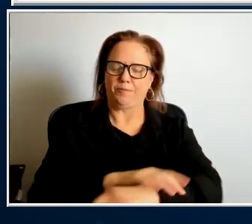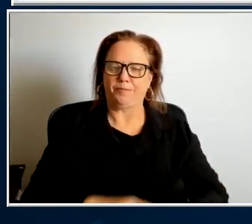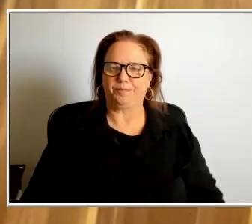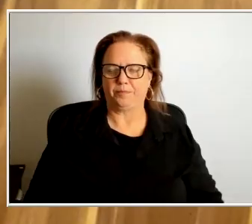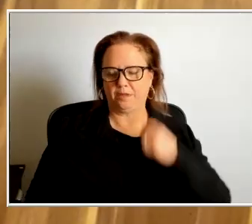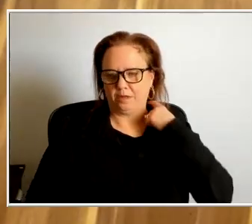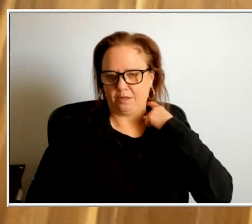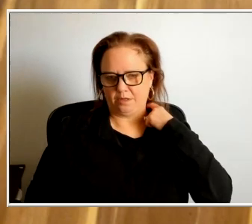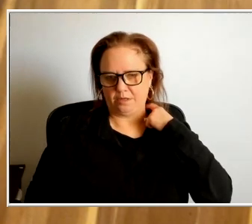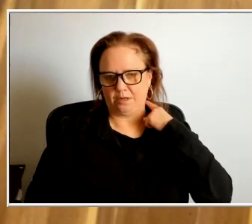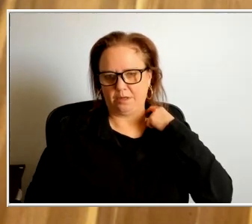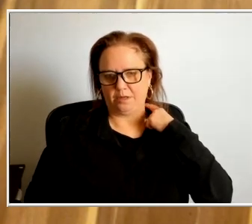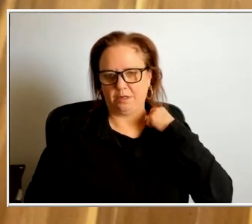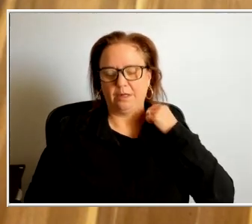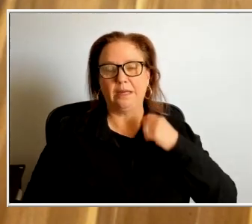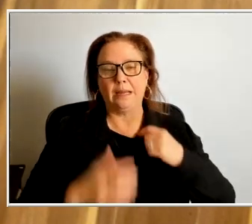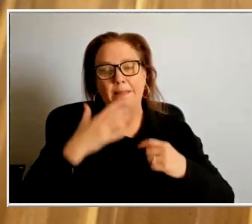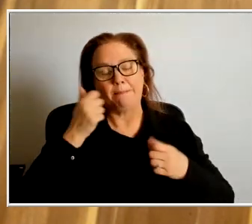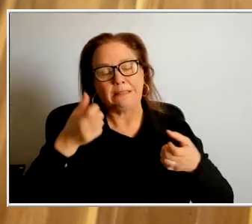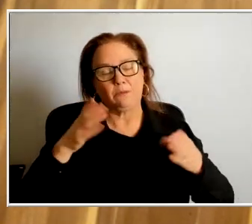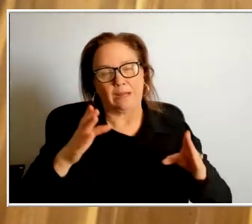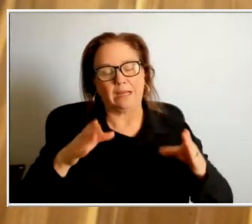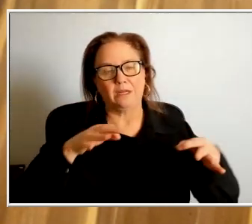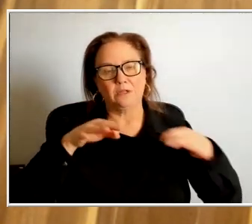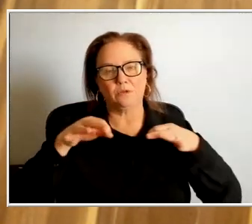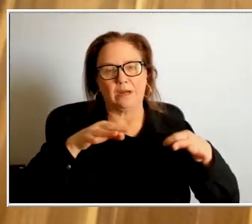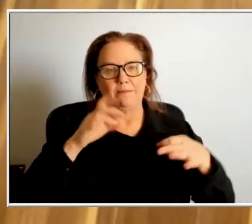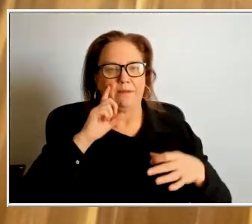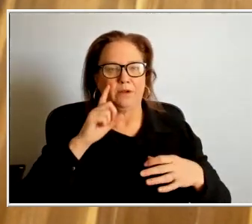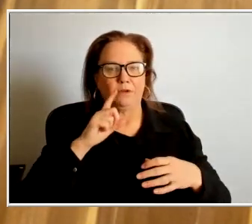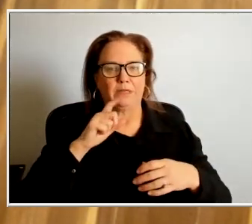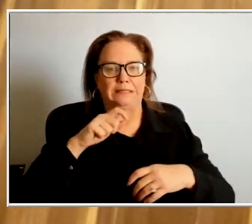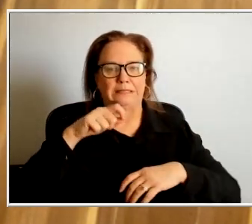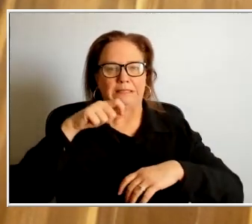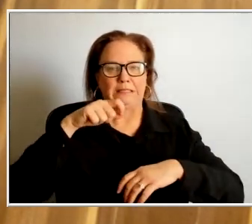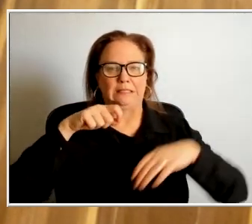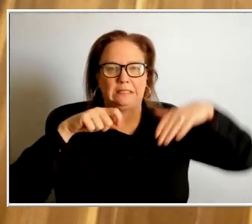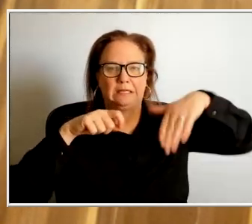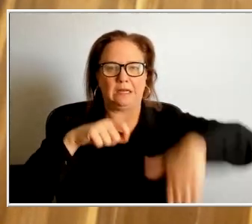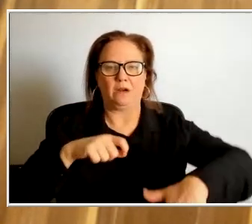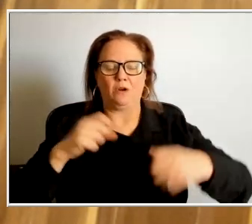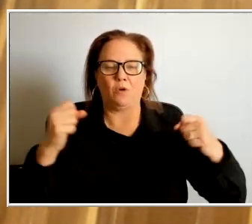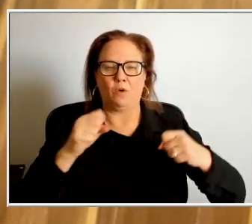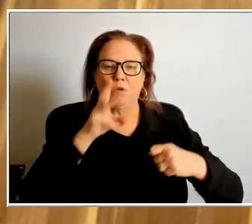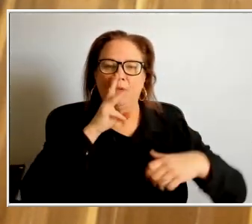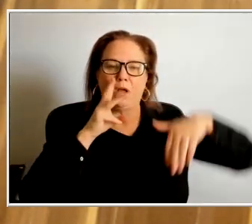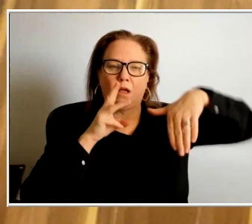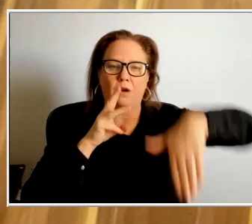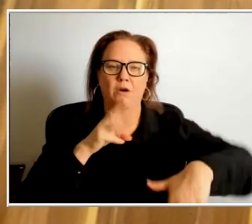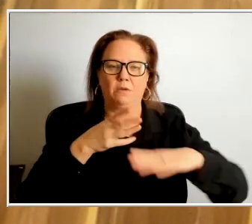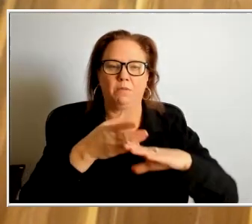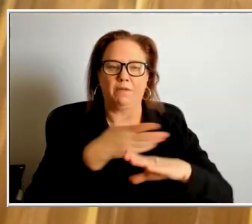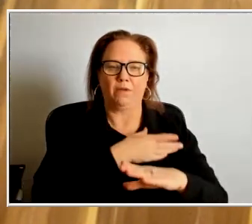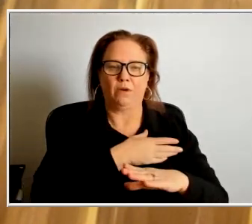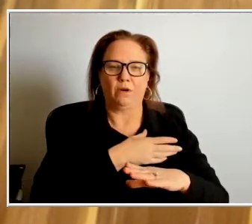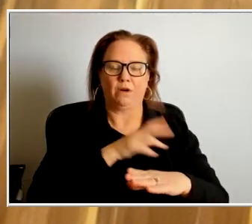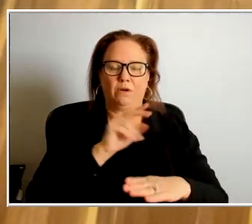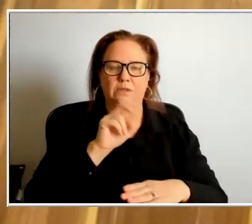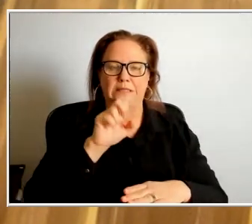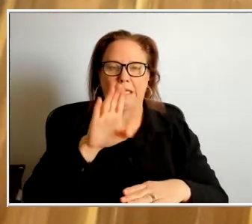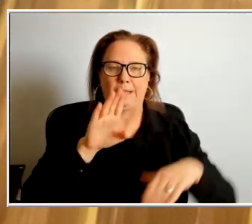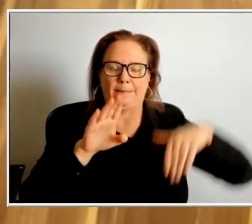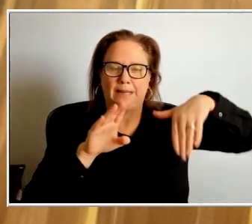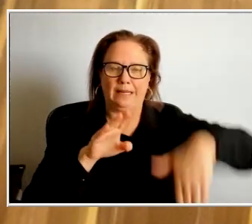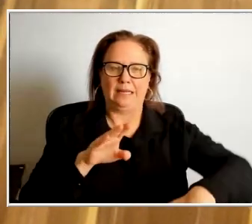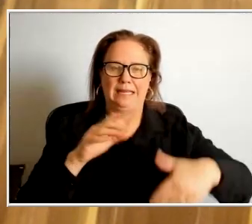So I do, and the best way I can describe it as if you were to stick your hand in a bucket of cold water right before it goes numb, that